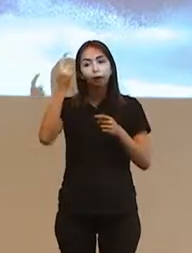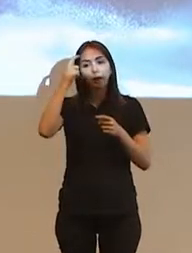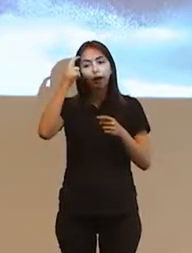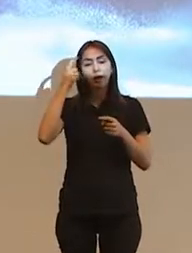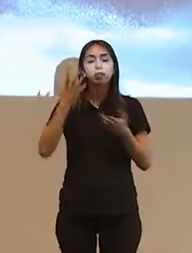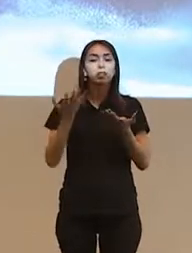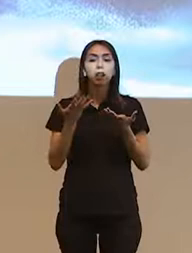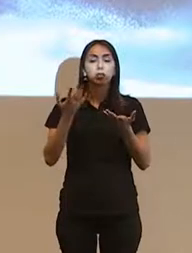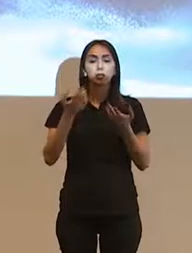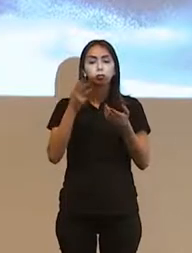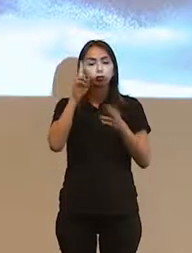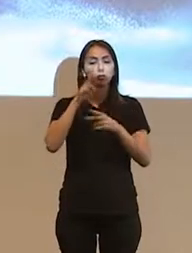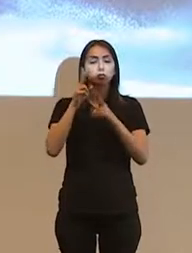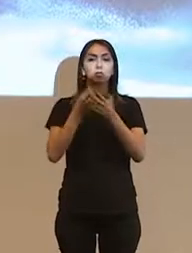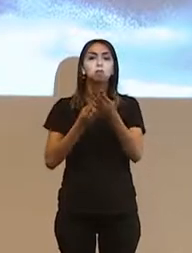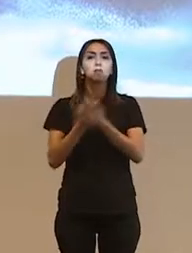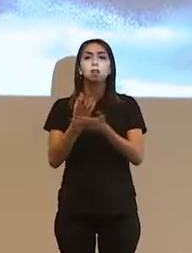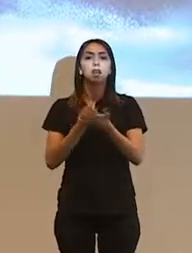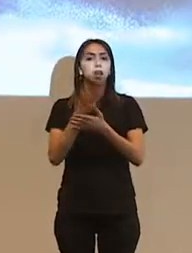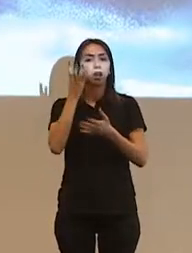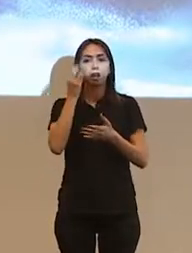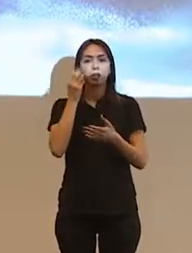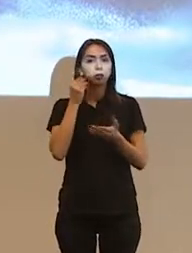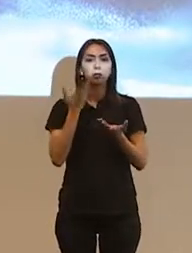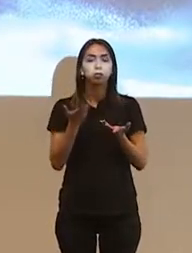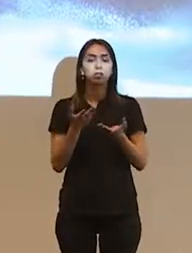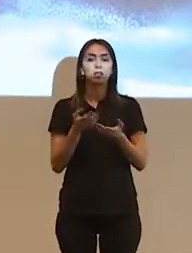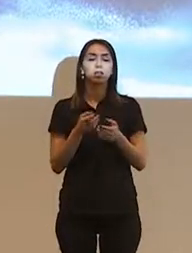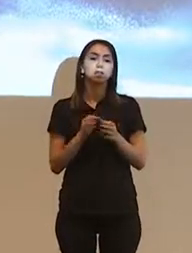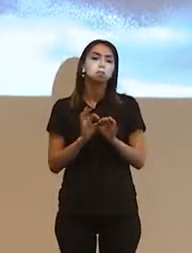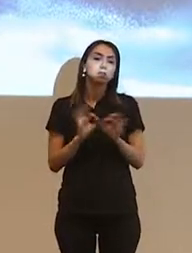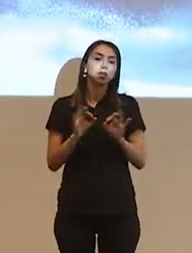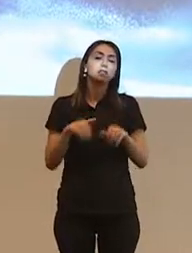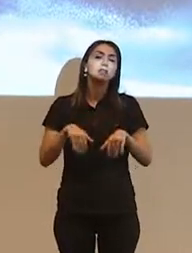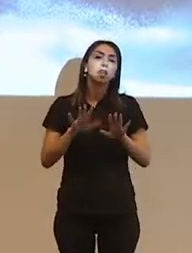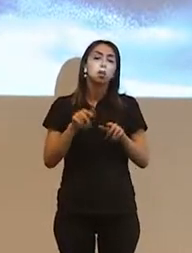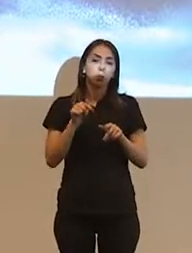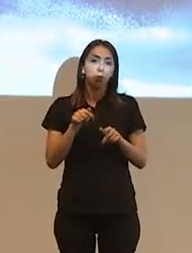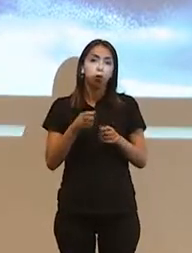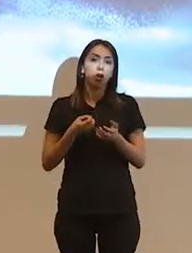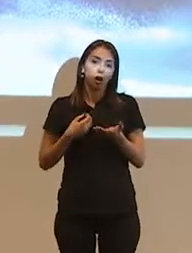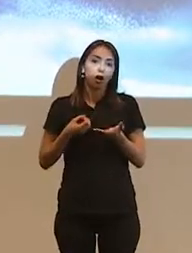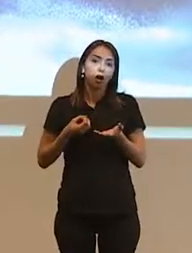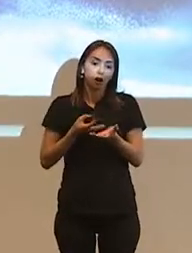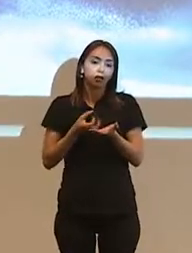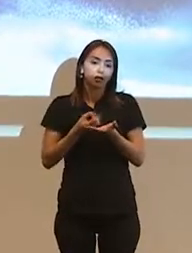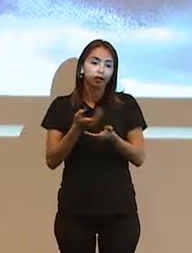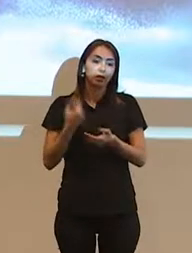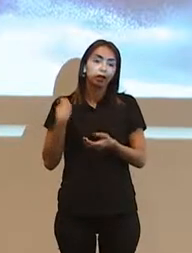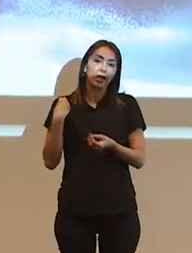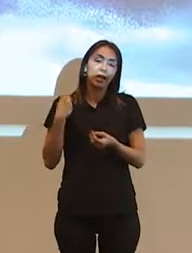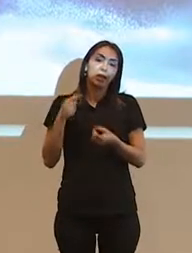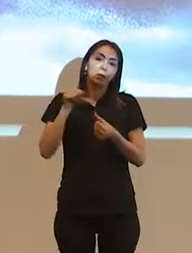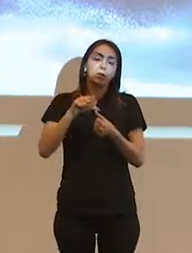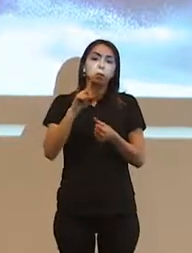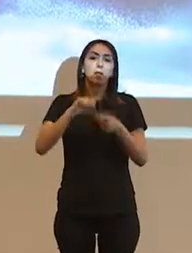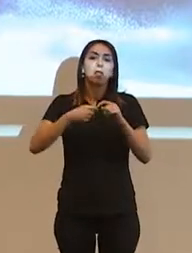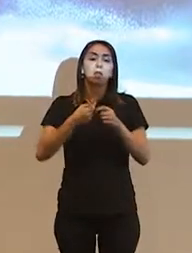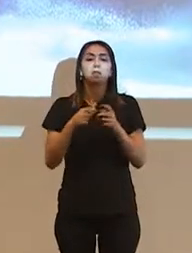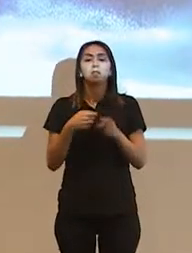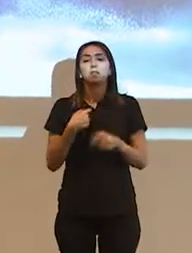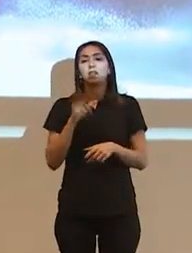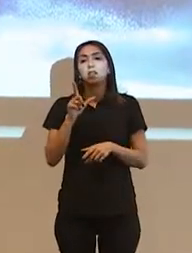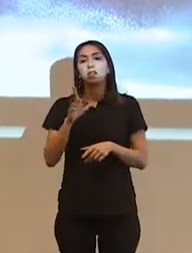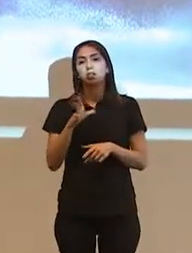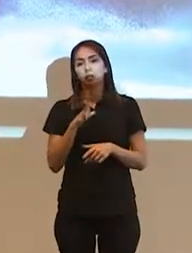in a split second but this would not help us explain how our brain works that's the